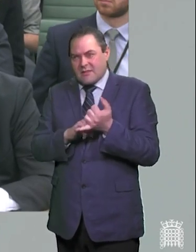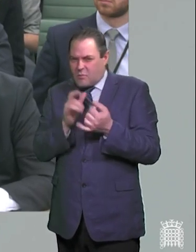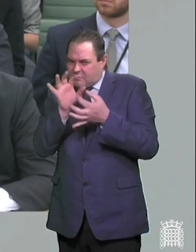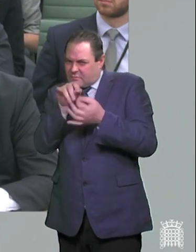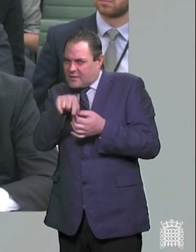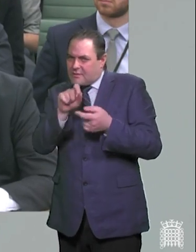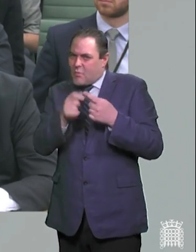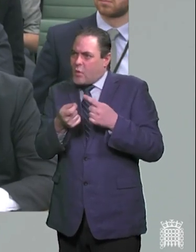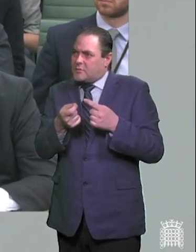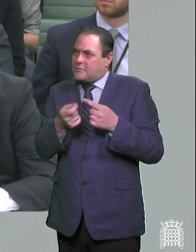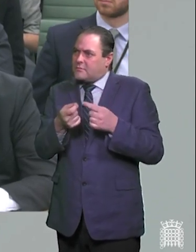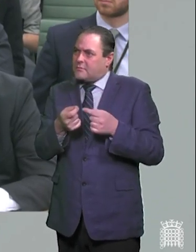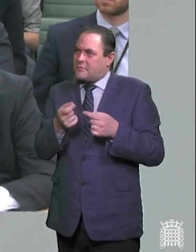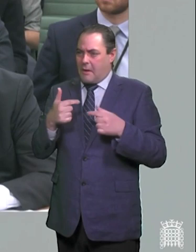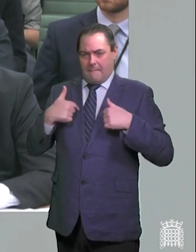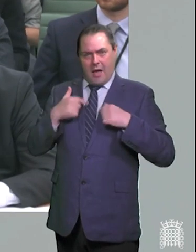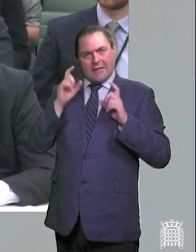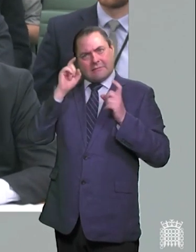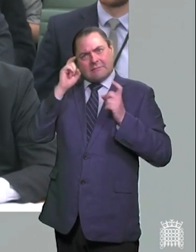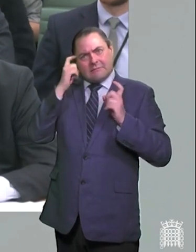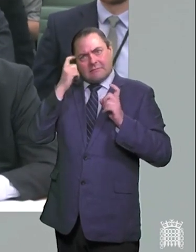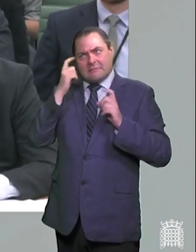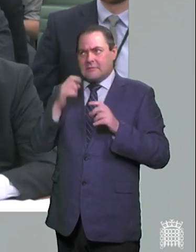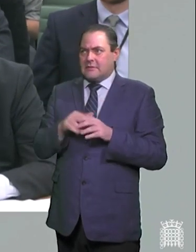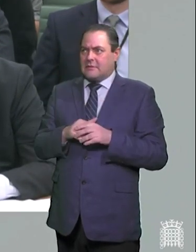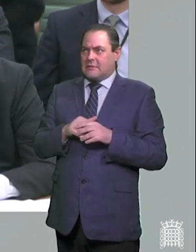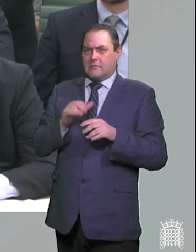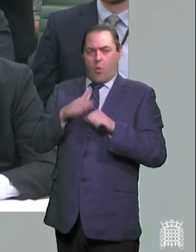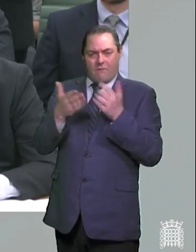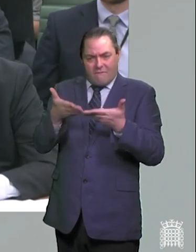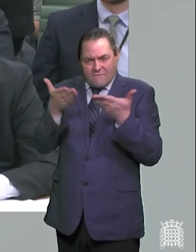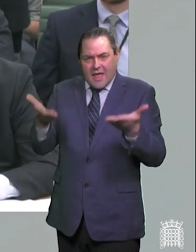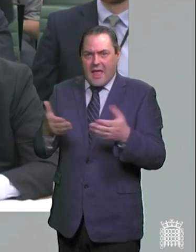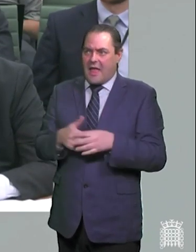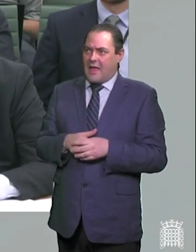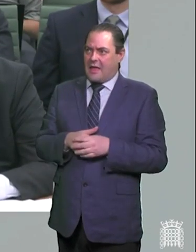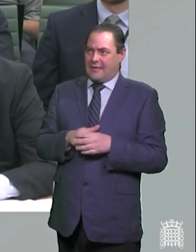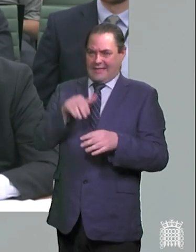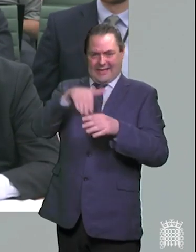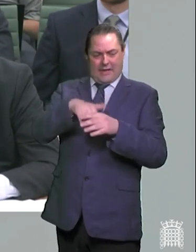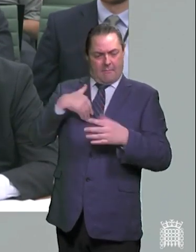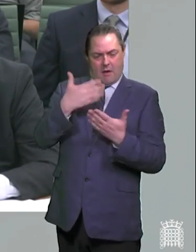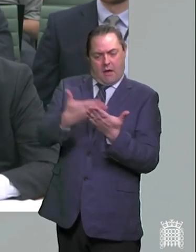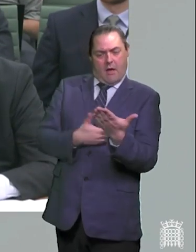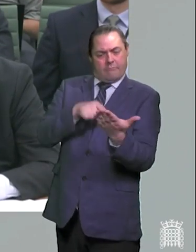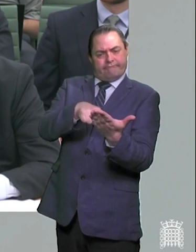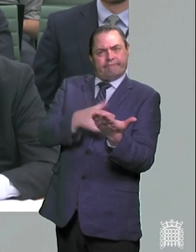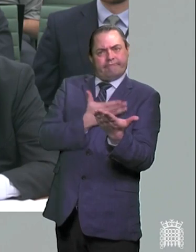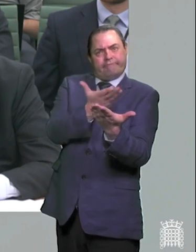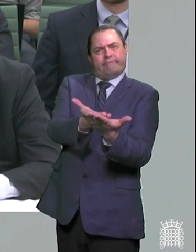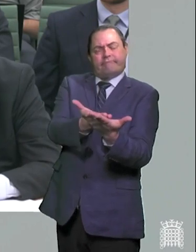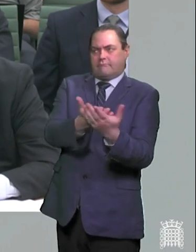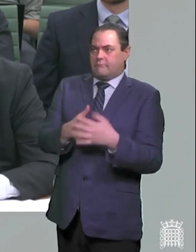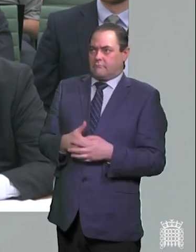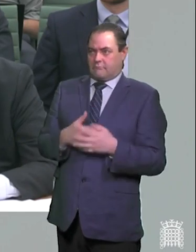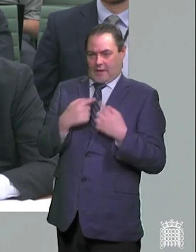on this point. My anxieties about fairness are contained in my submission.